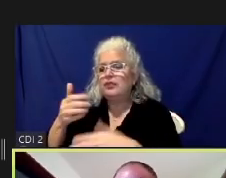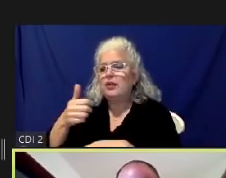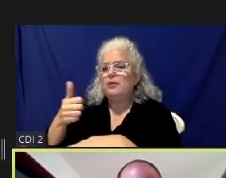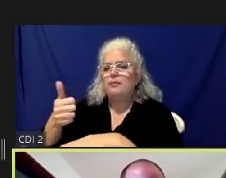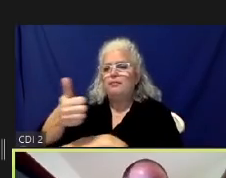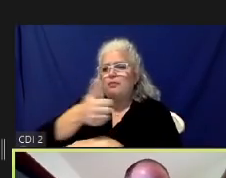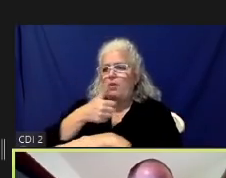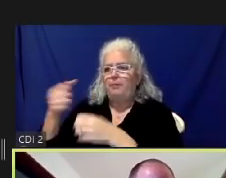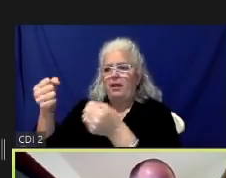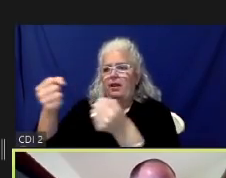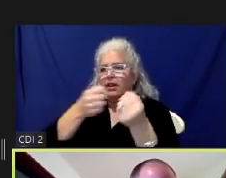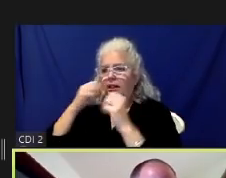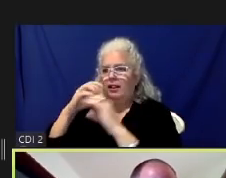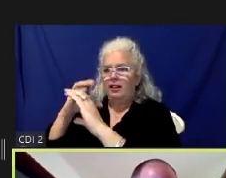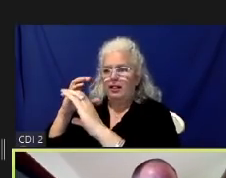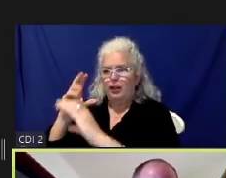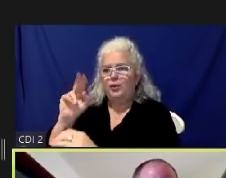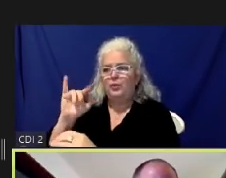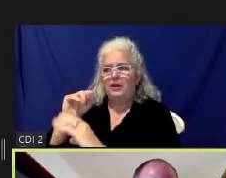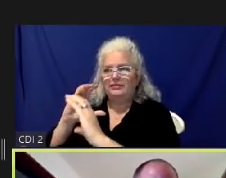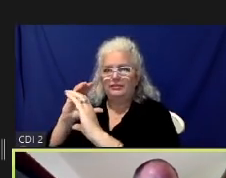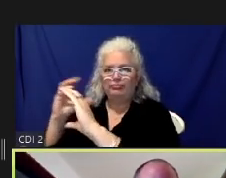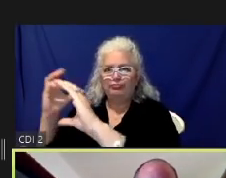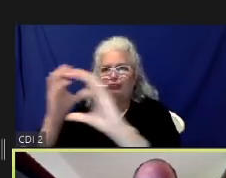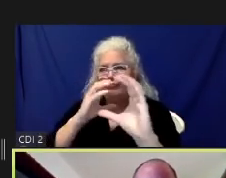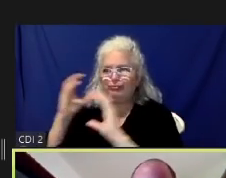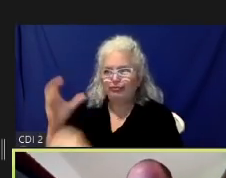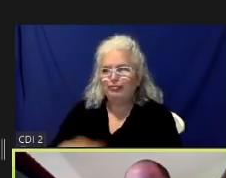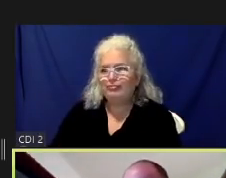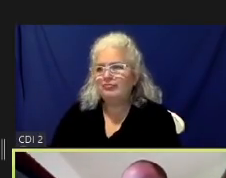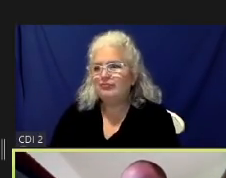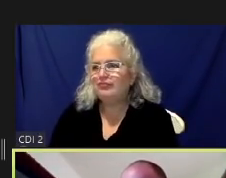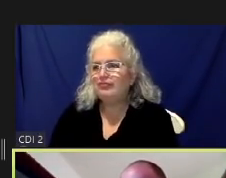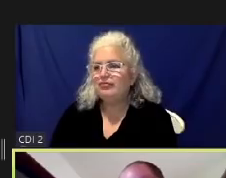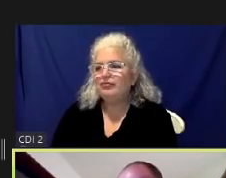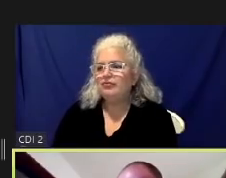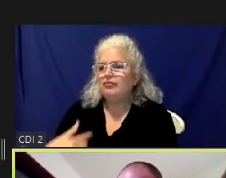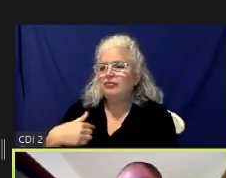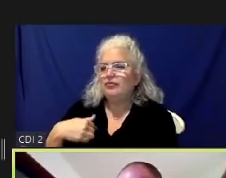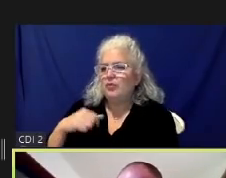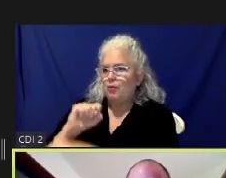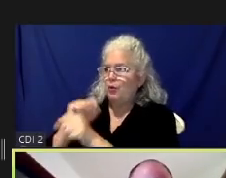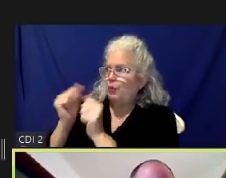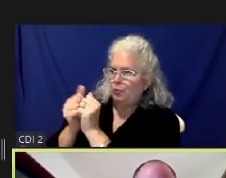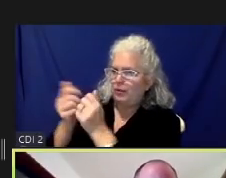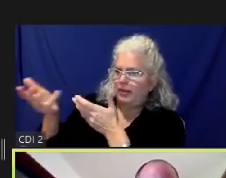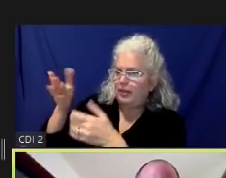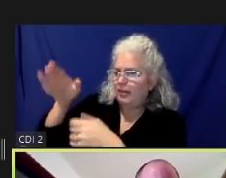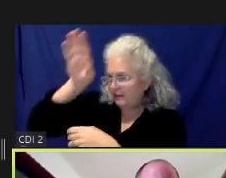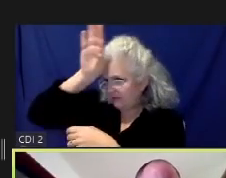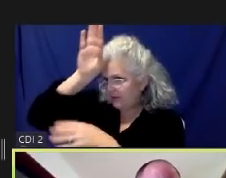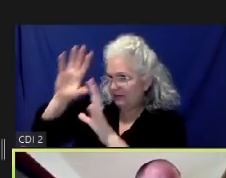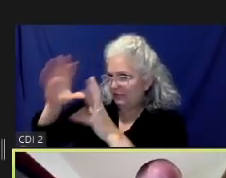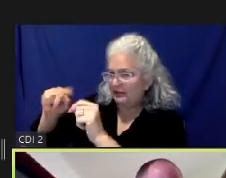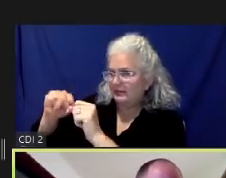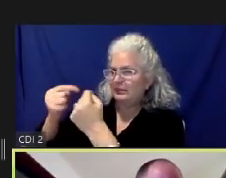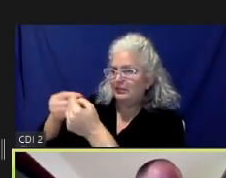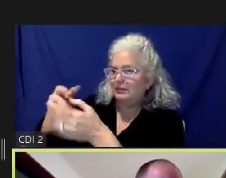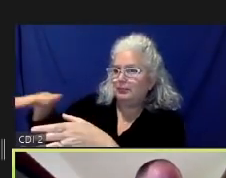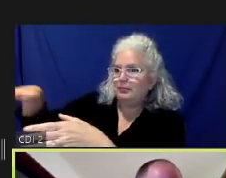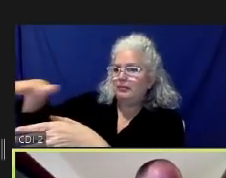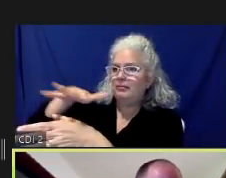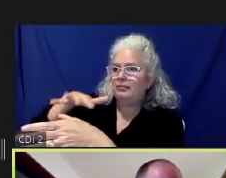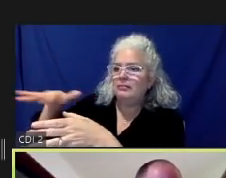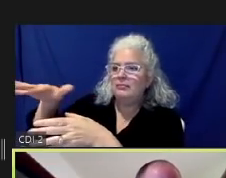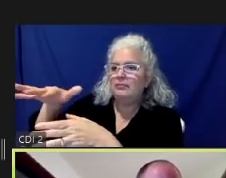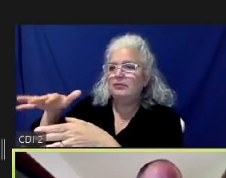fire chief and his team. And our colleagues over at Kaiser and Marin